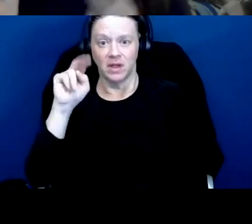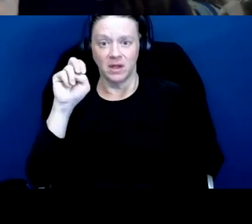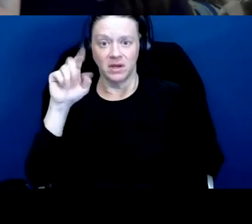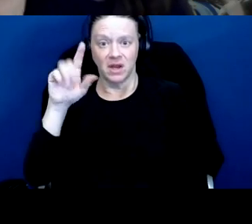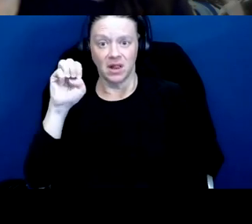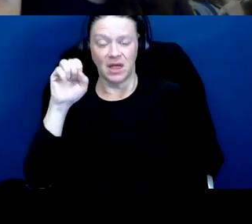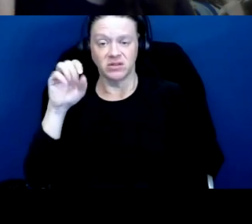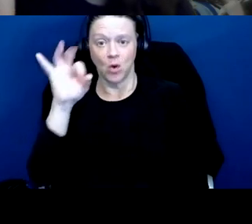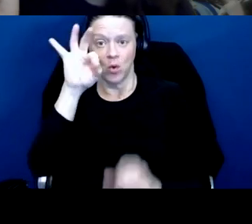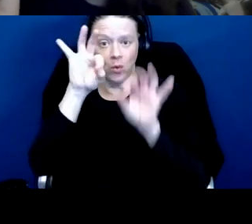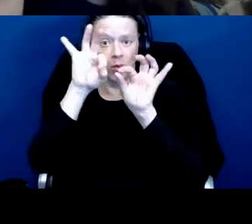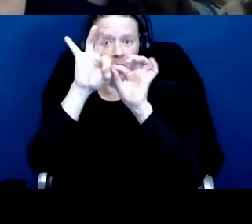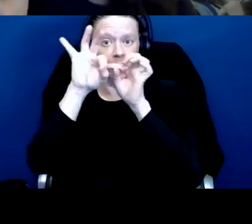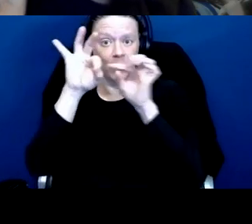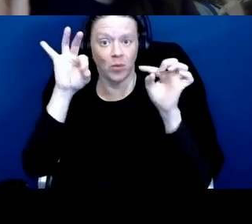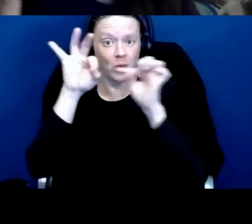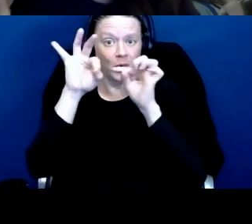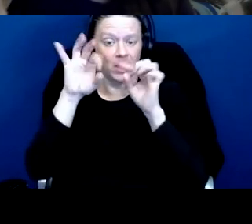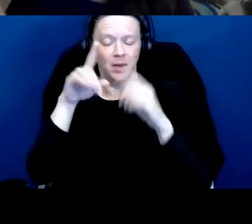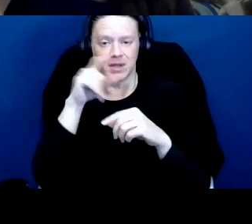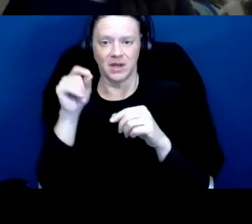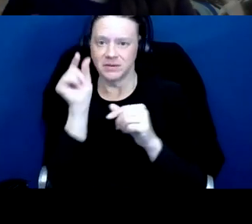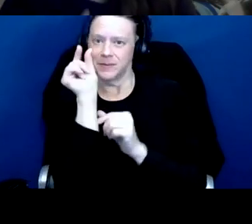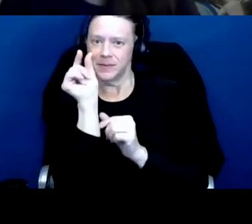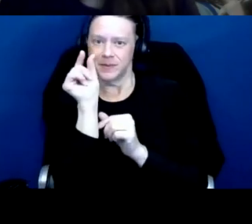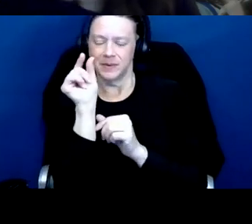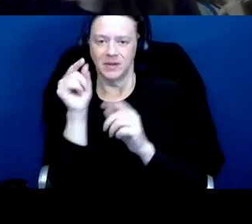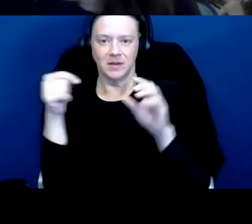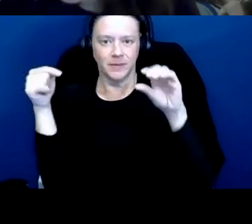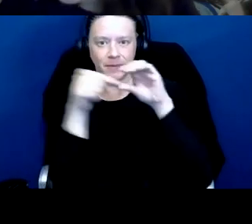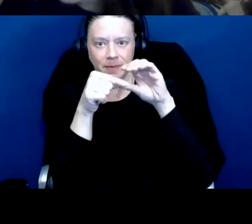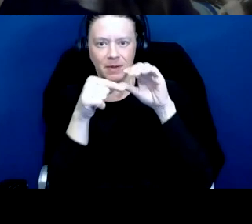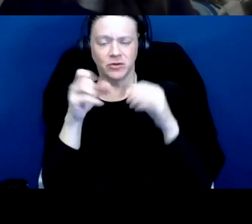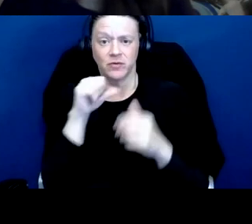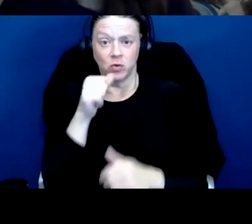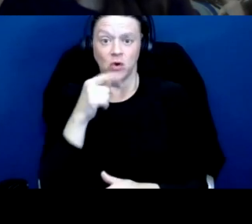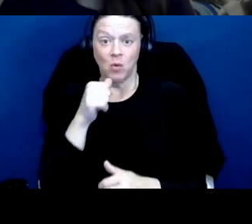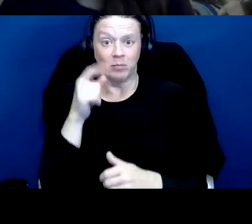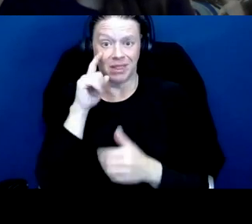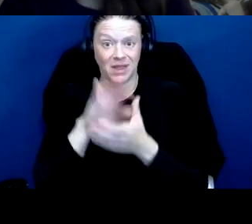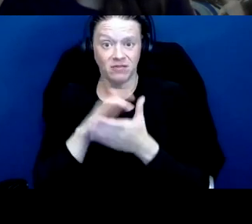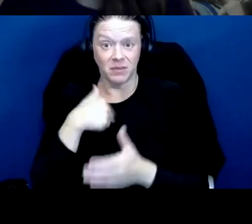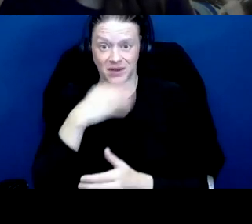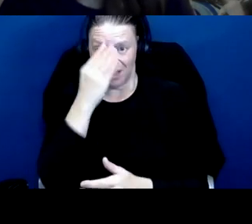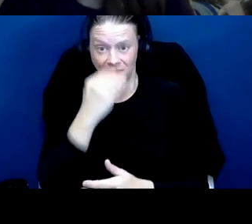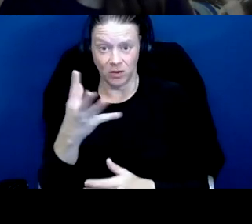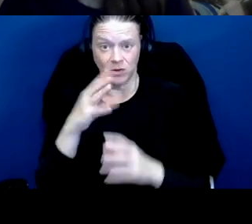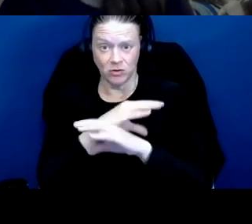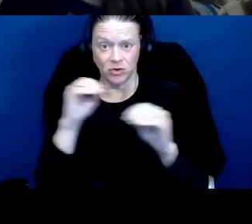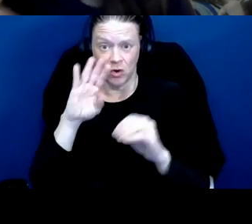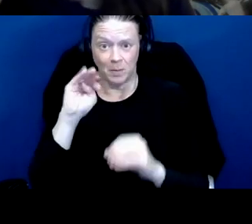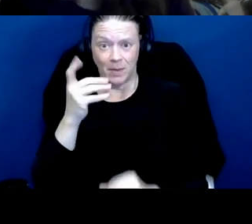very big because a microchip is a big size. So if you don't believe me telling you that there's no microchip in the